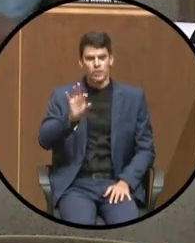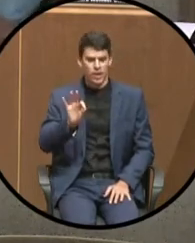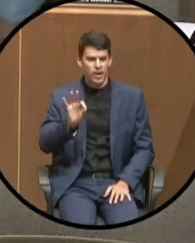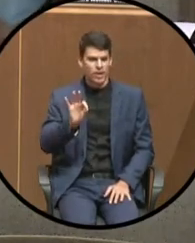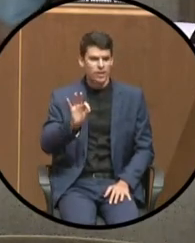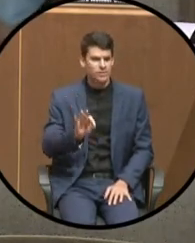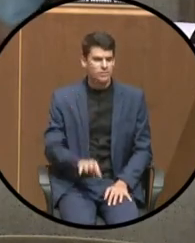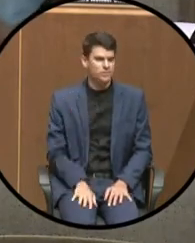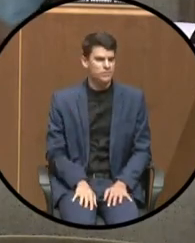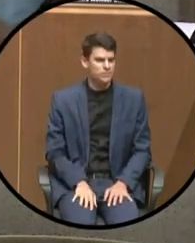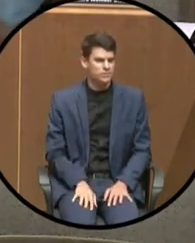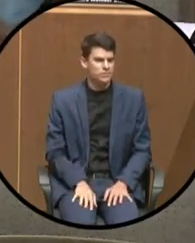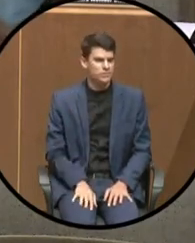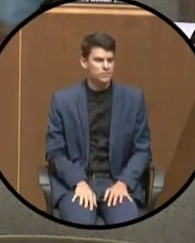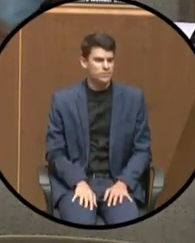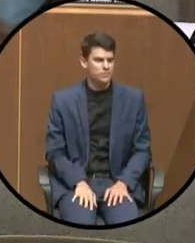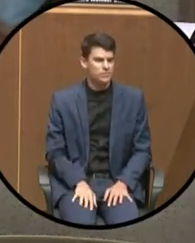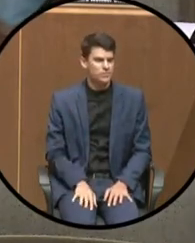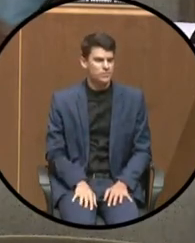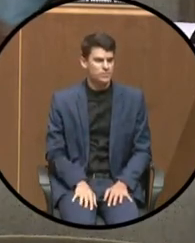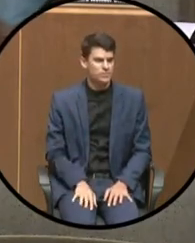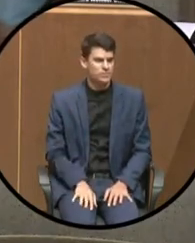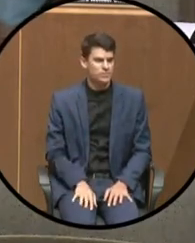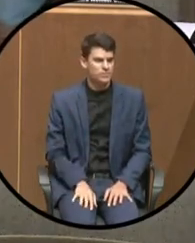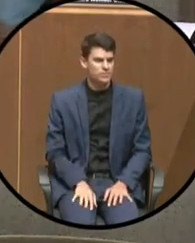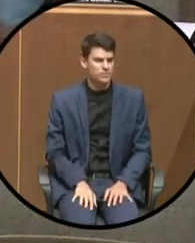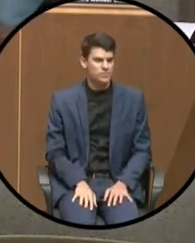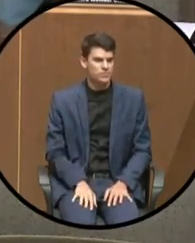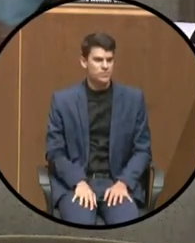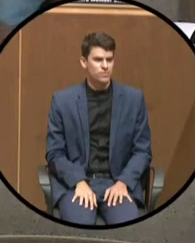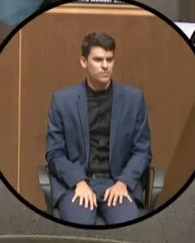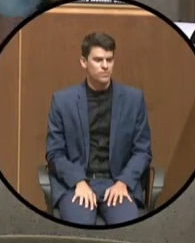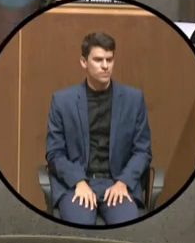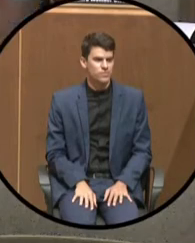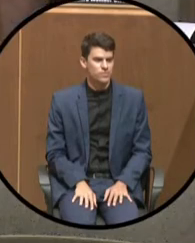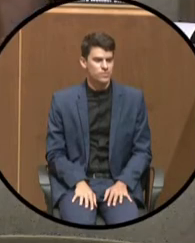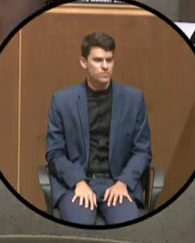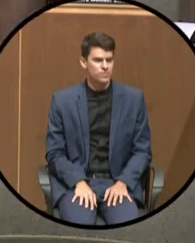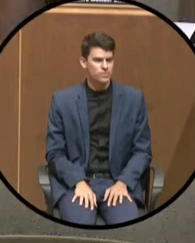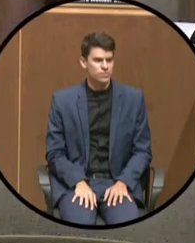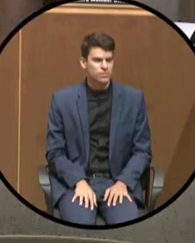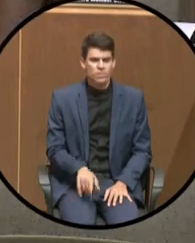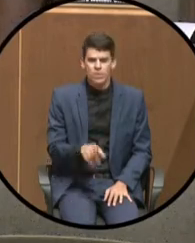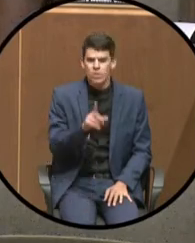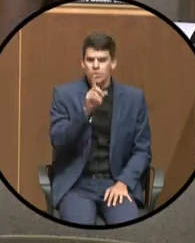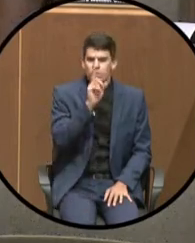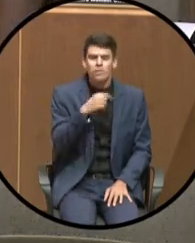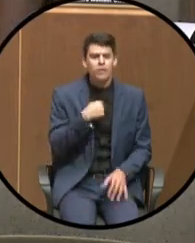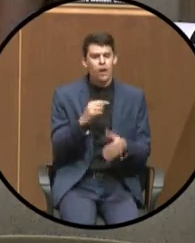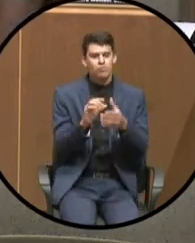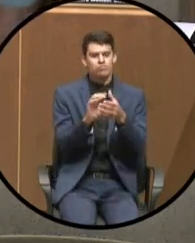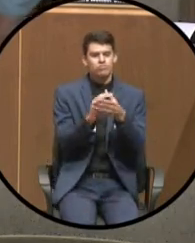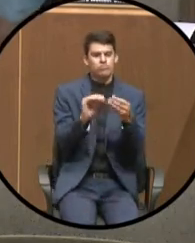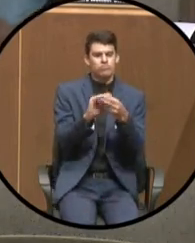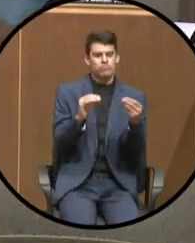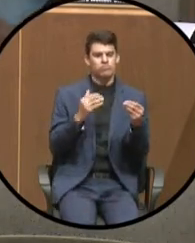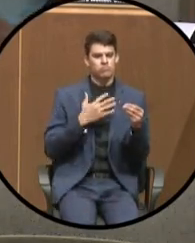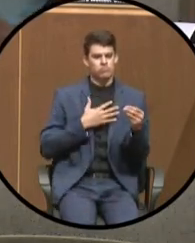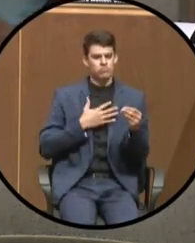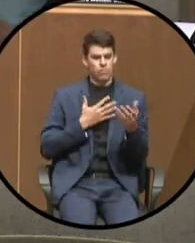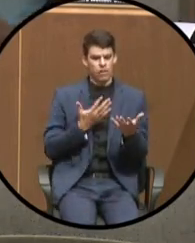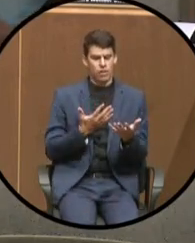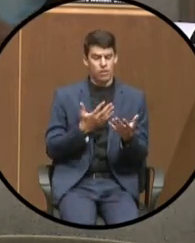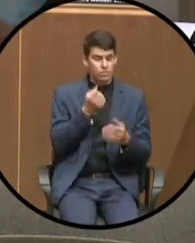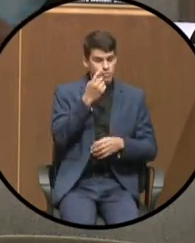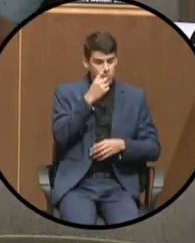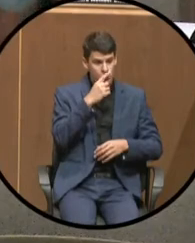is or area that is. I just want to give a statement about my own children. You know, I choose to put